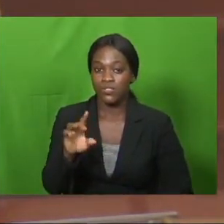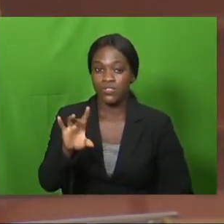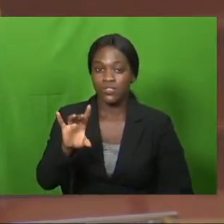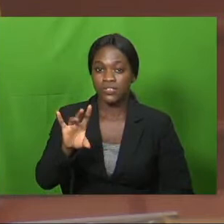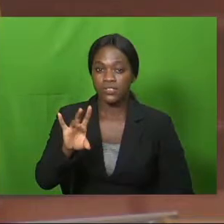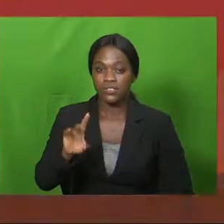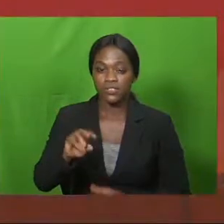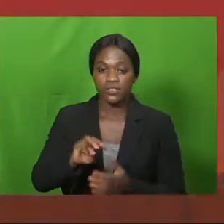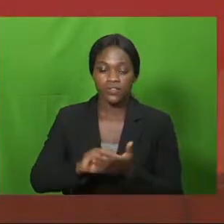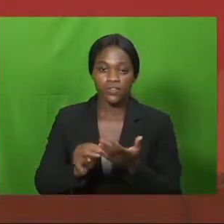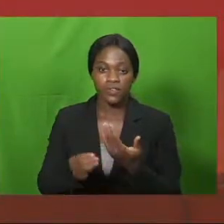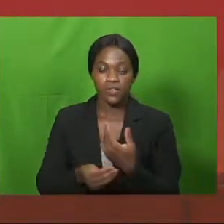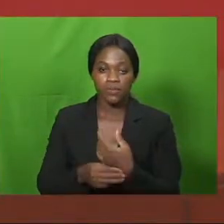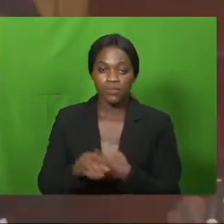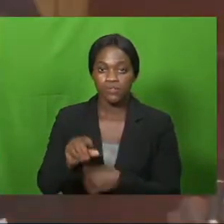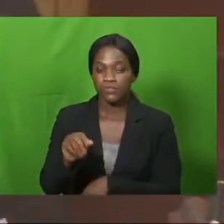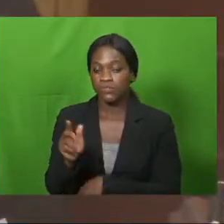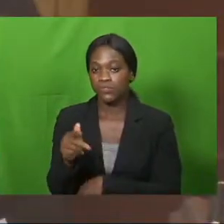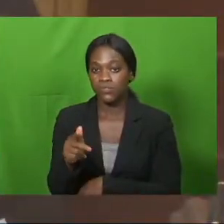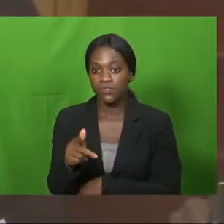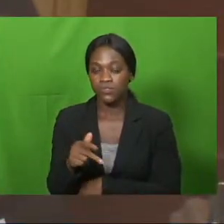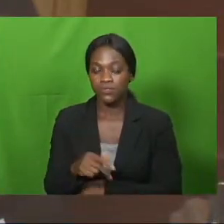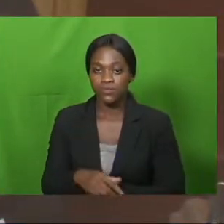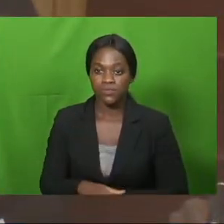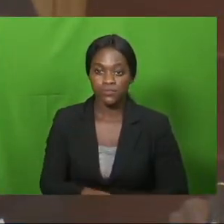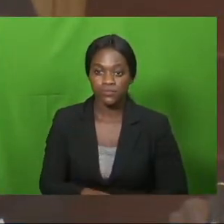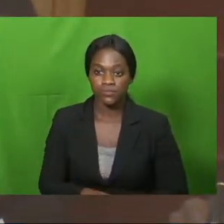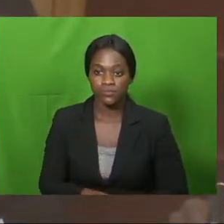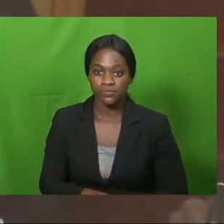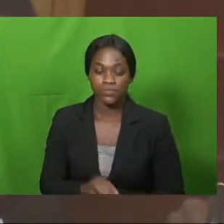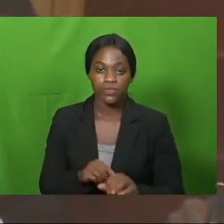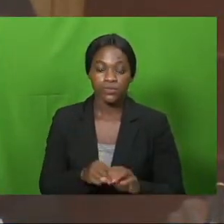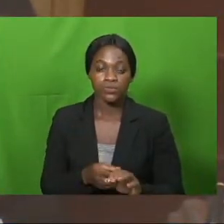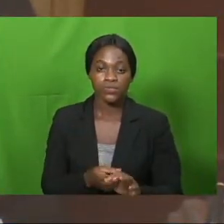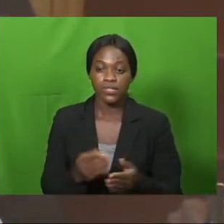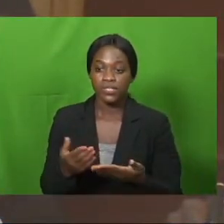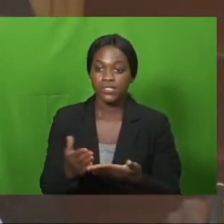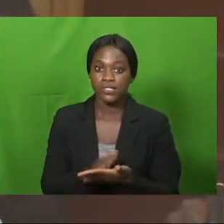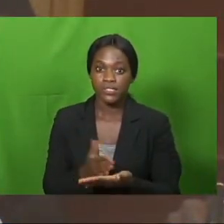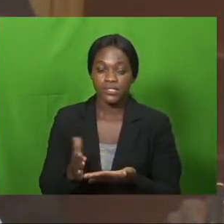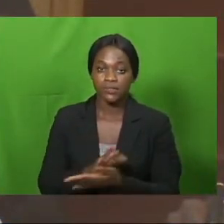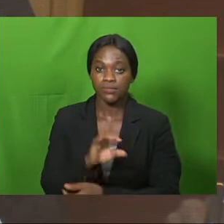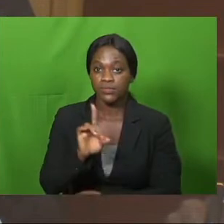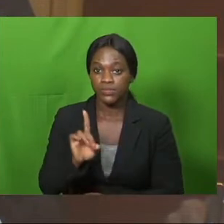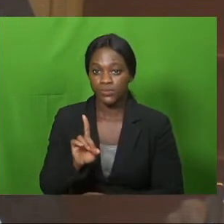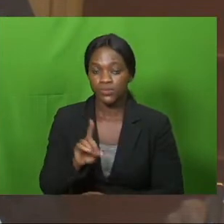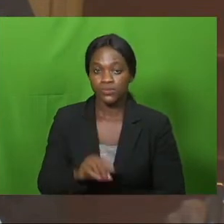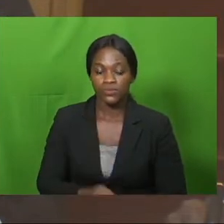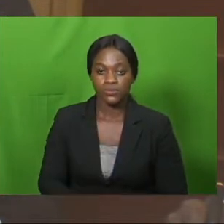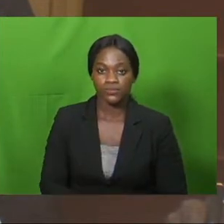2023, votes and proceedings. We will begin from page 1.